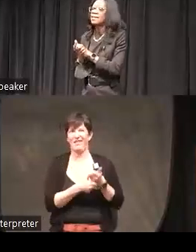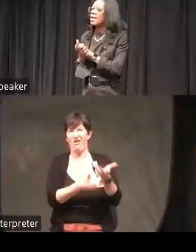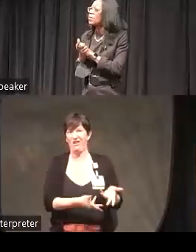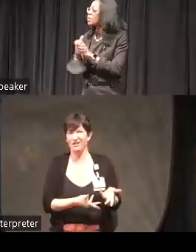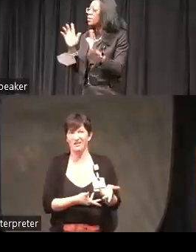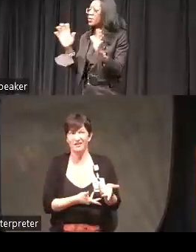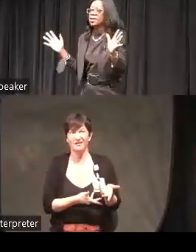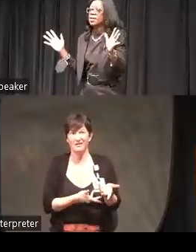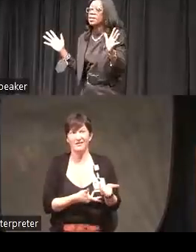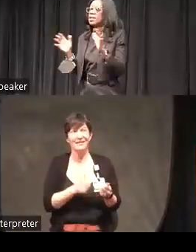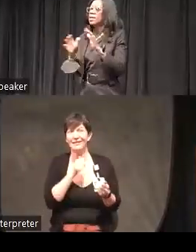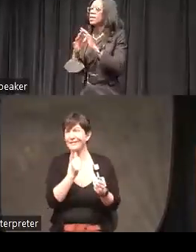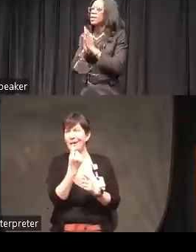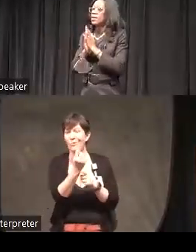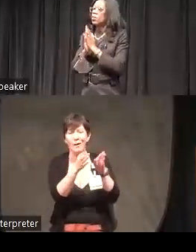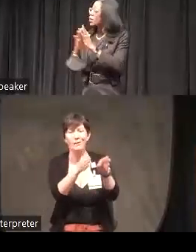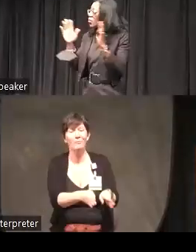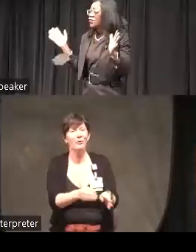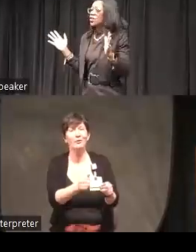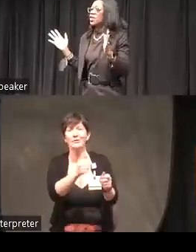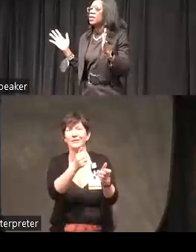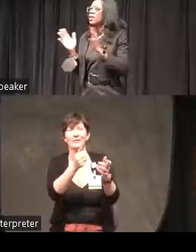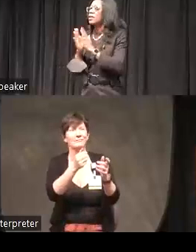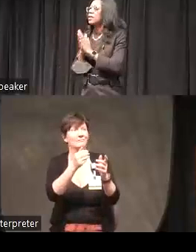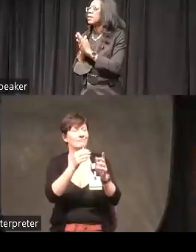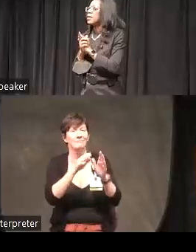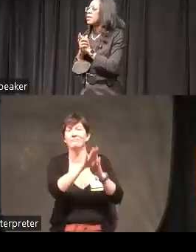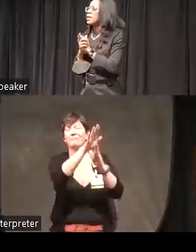that's not a one person, one profession